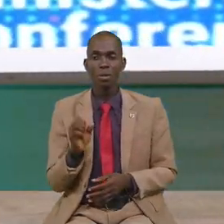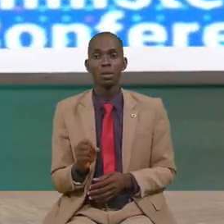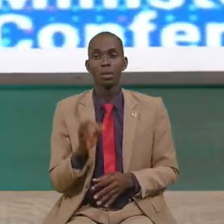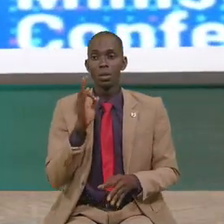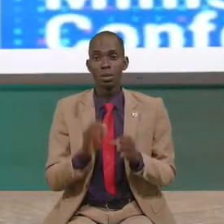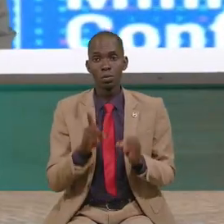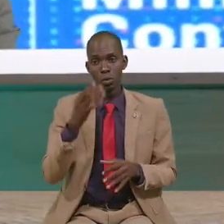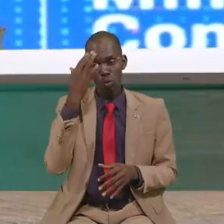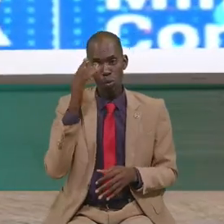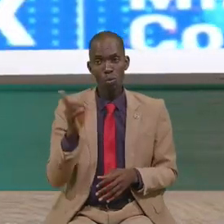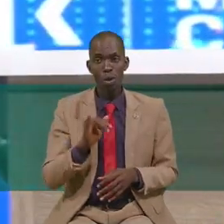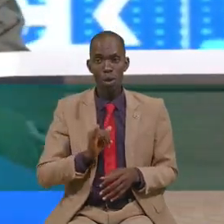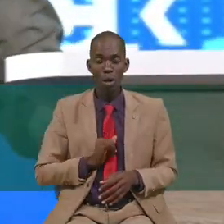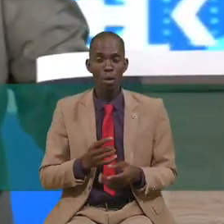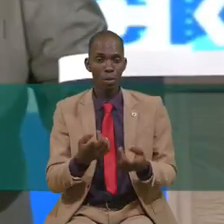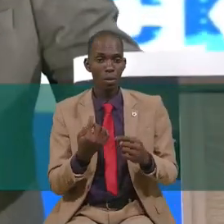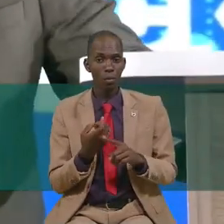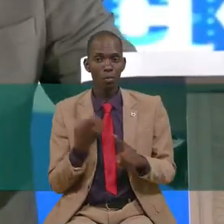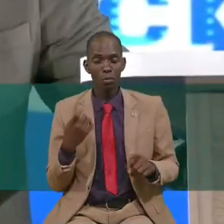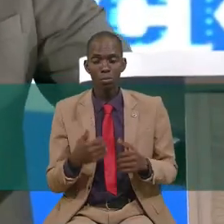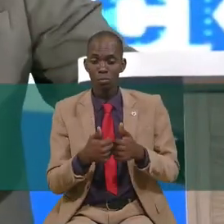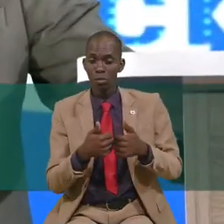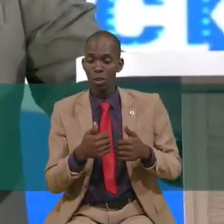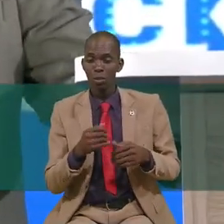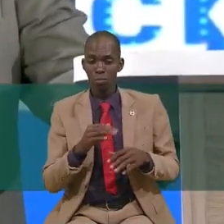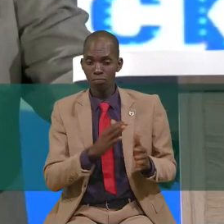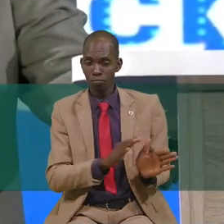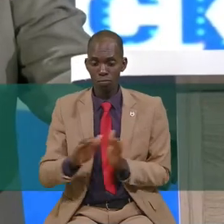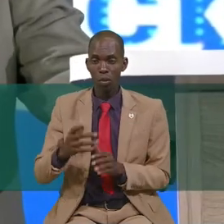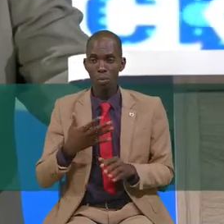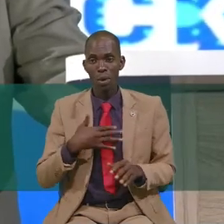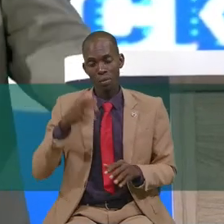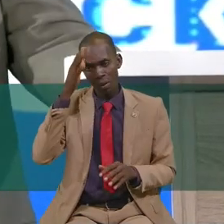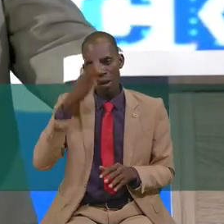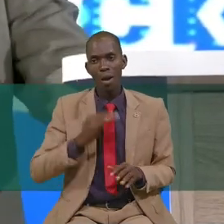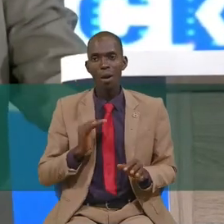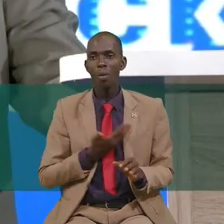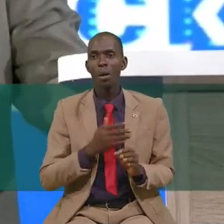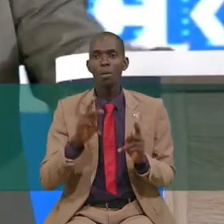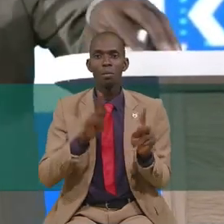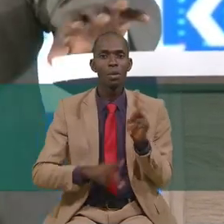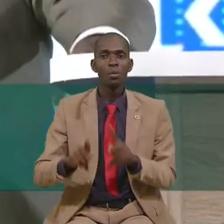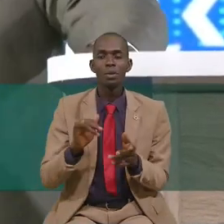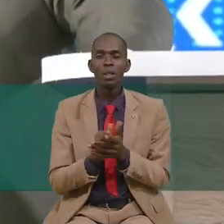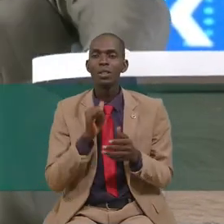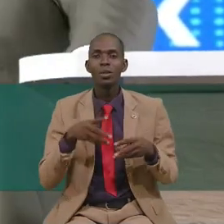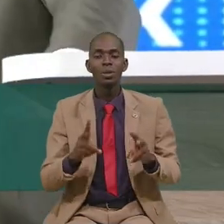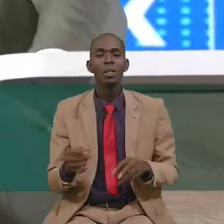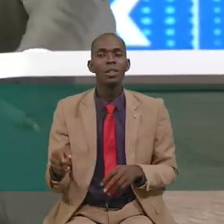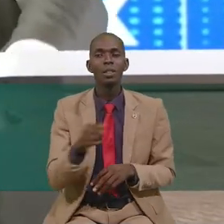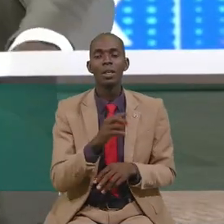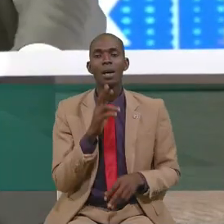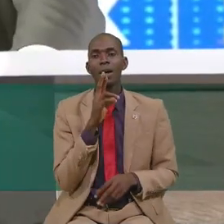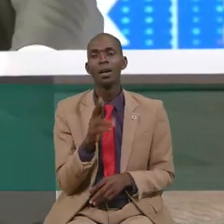come from, apart from my father, our community, our people, that's the way they are. They